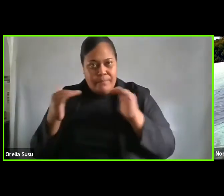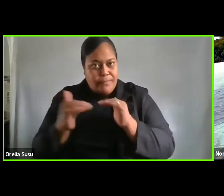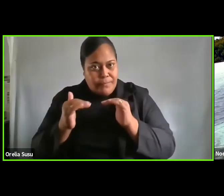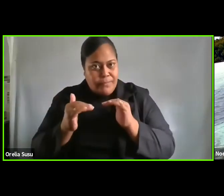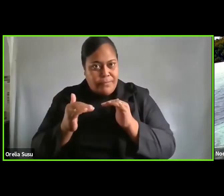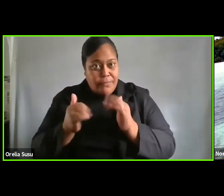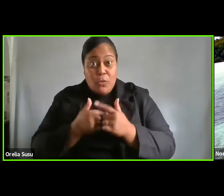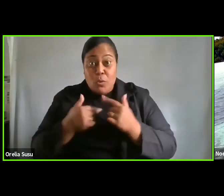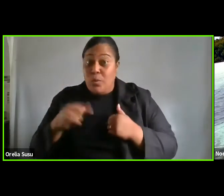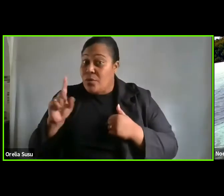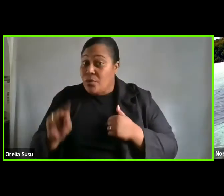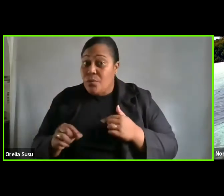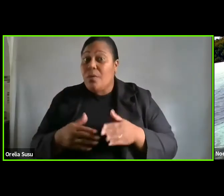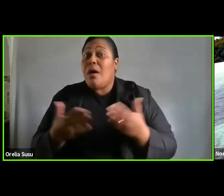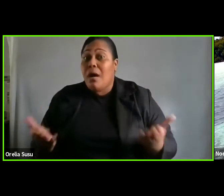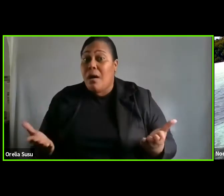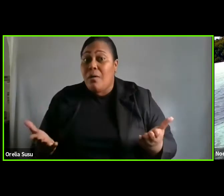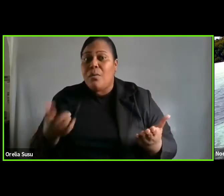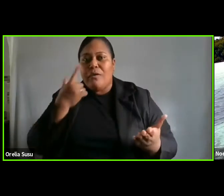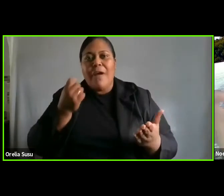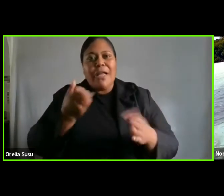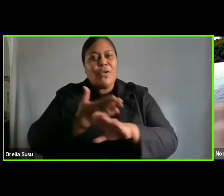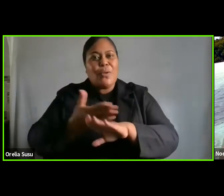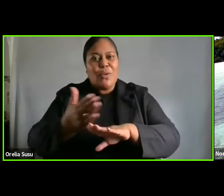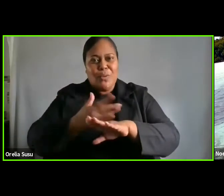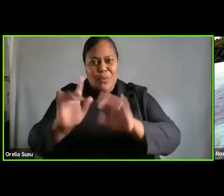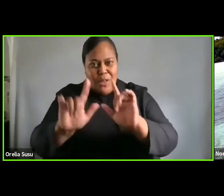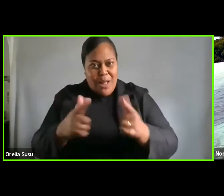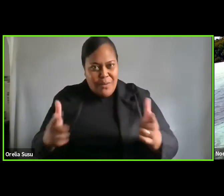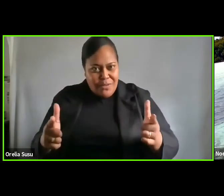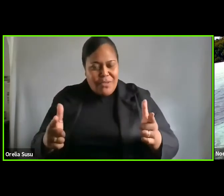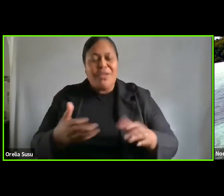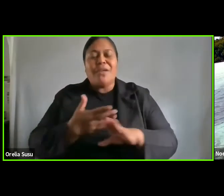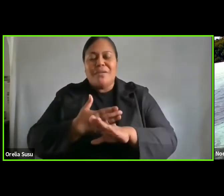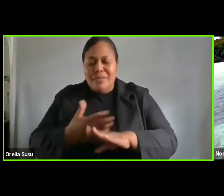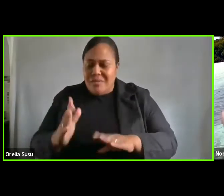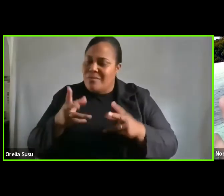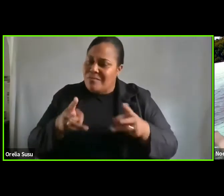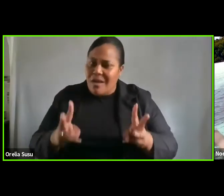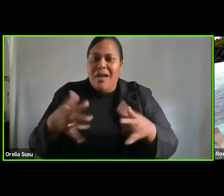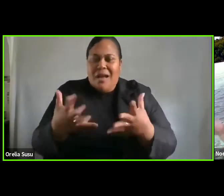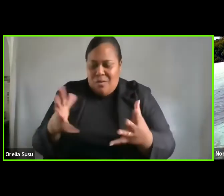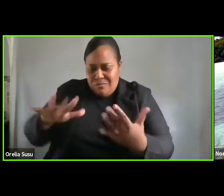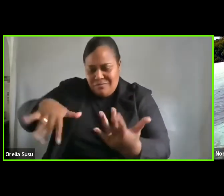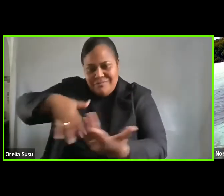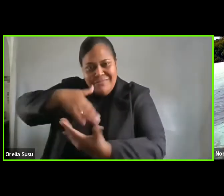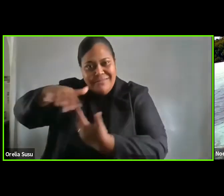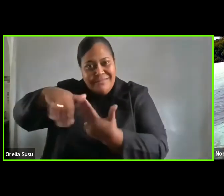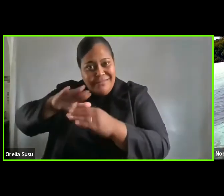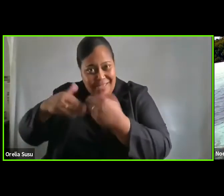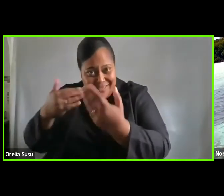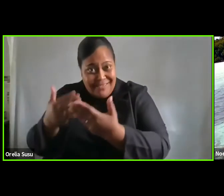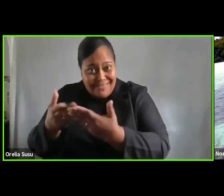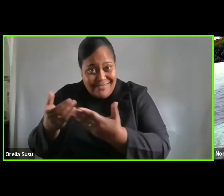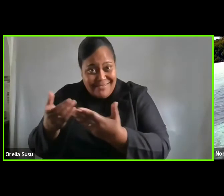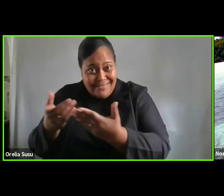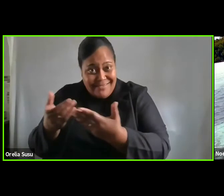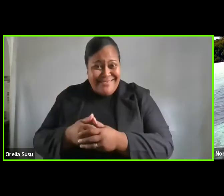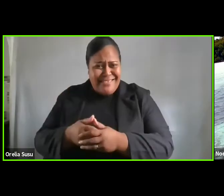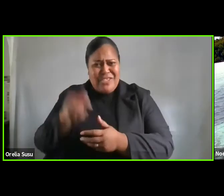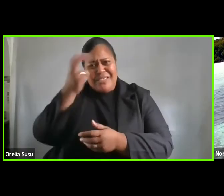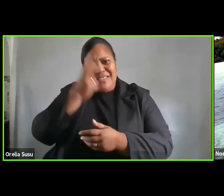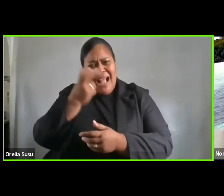have to find new languages we have to find new ways to be in the world with each other because let's face it all those dark old systems